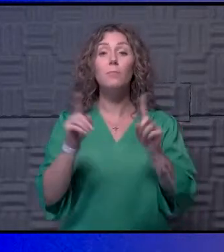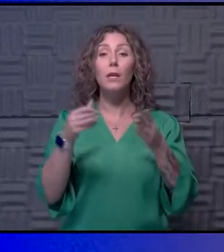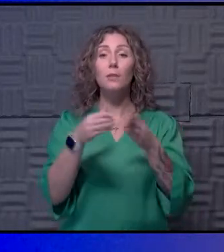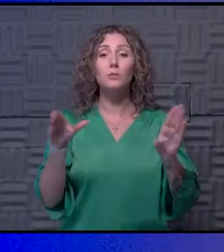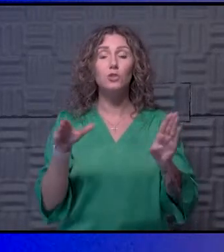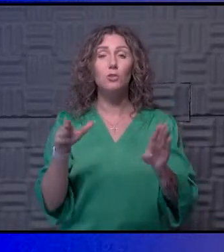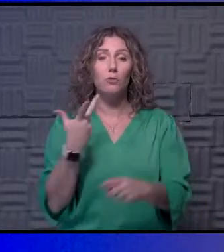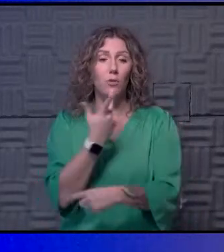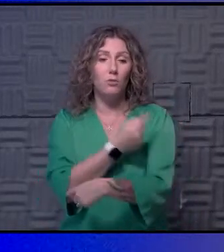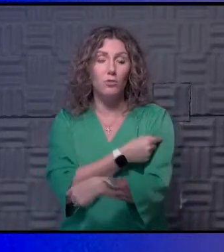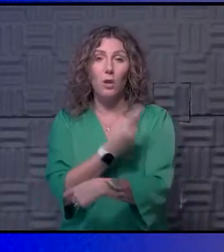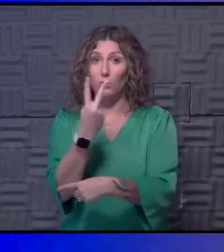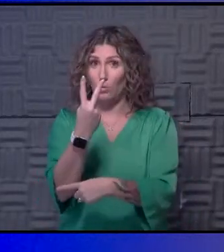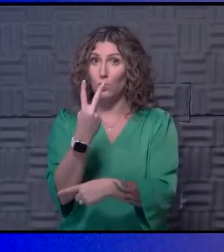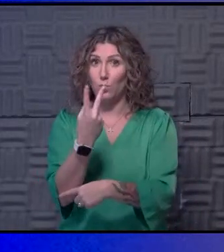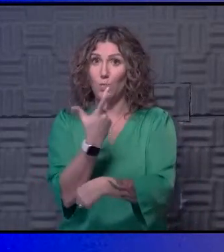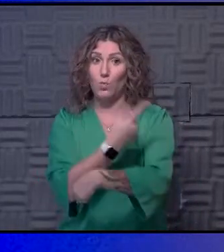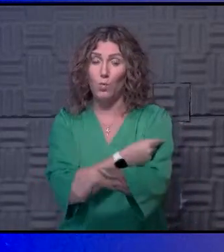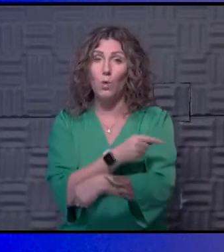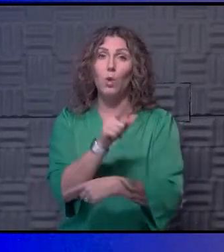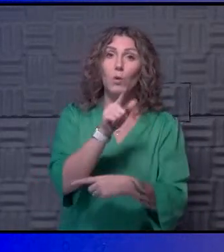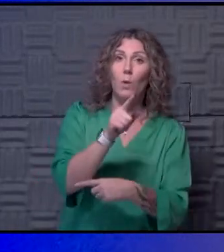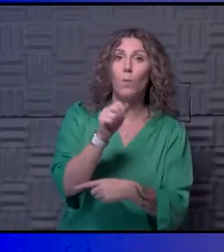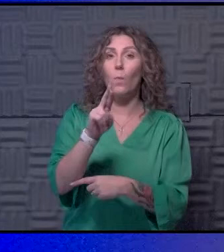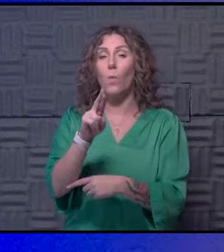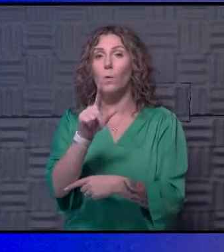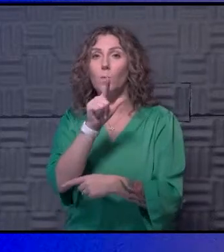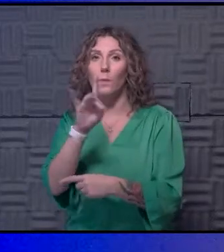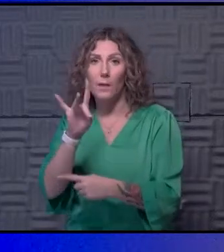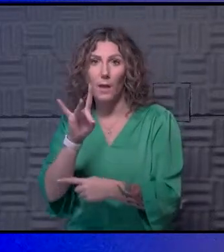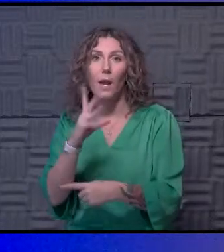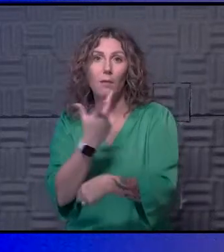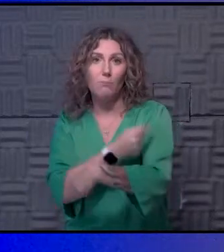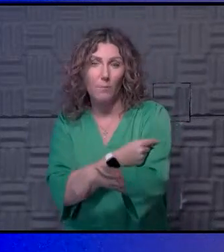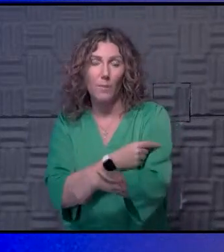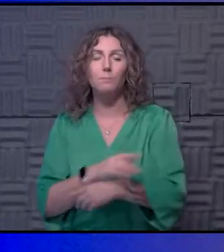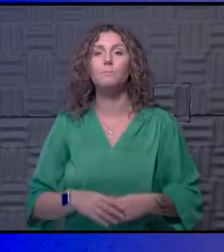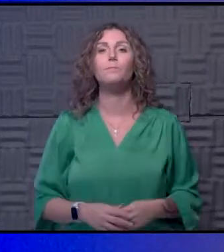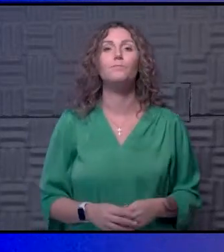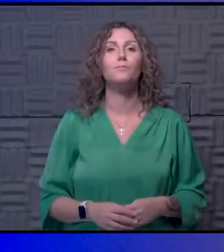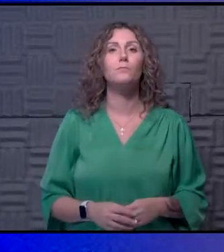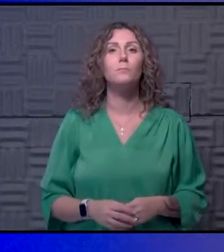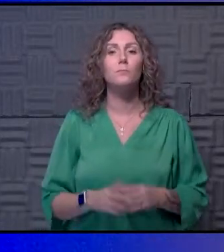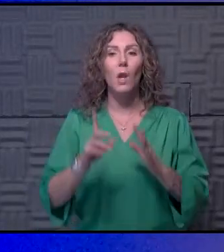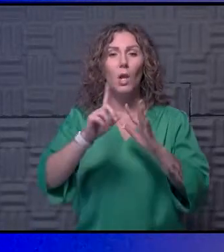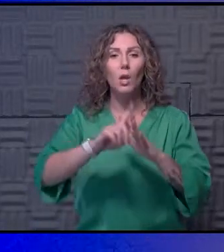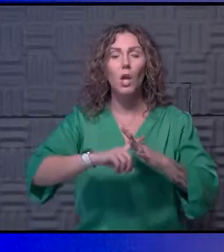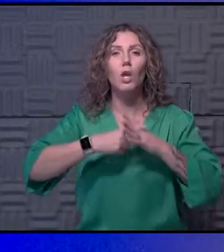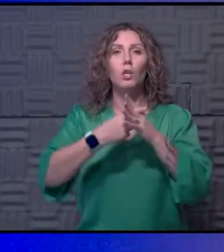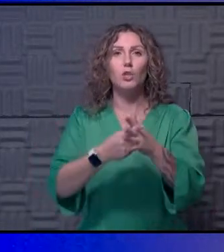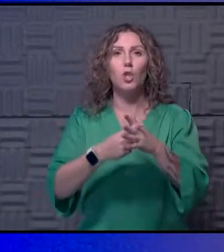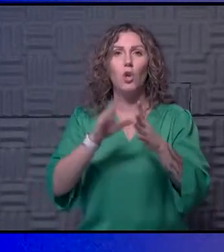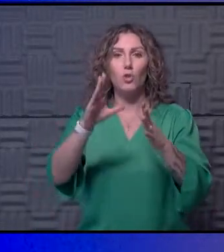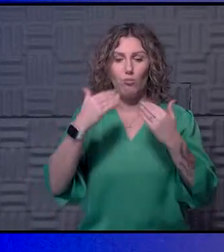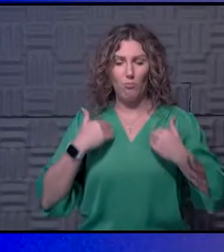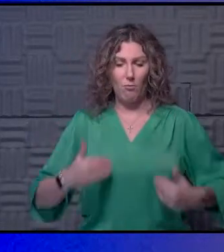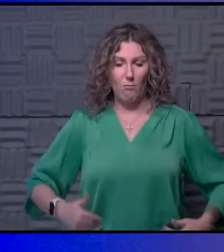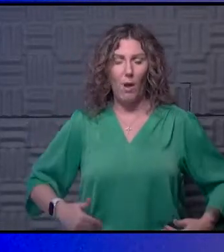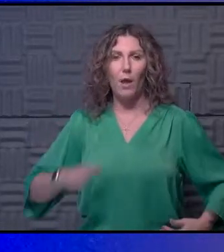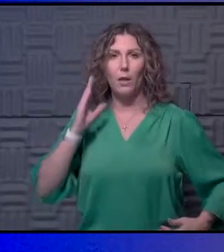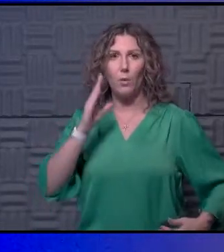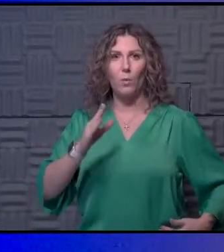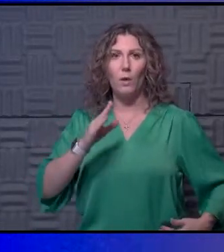2 shots, 21 or 28 days apart, there is a 4-day grace period in there. You will start to mount an immune response after that first